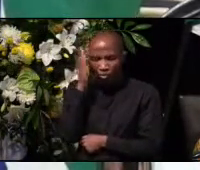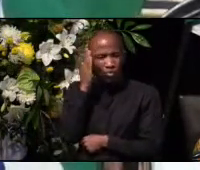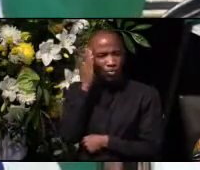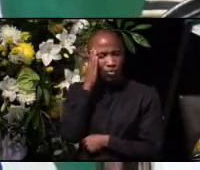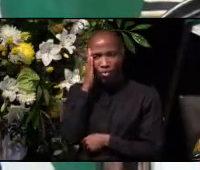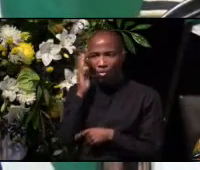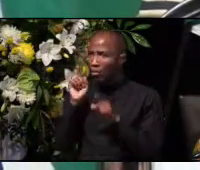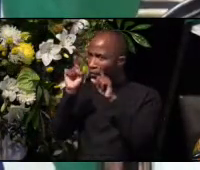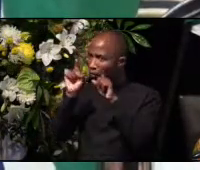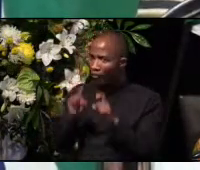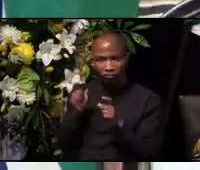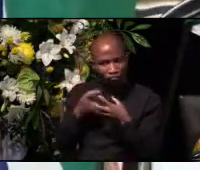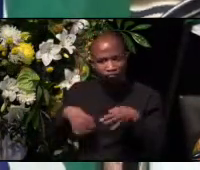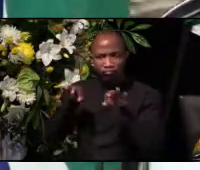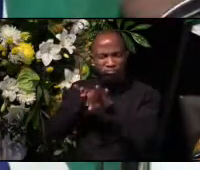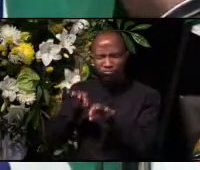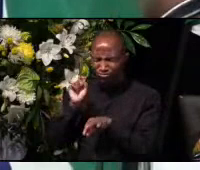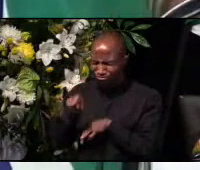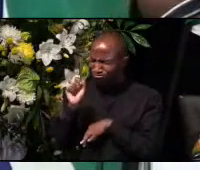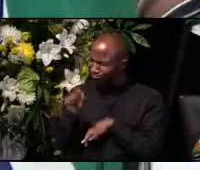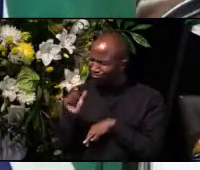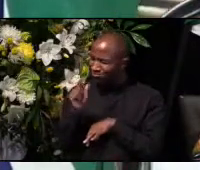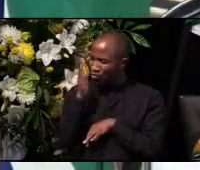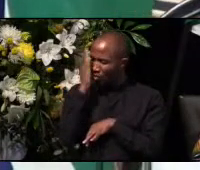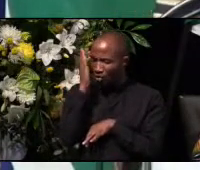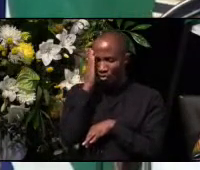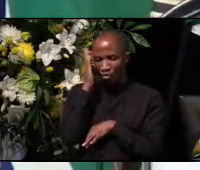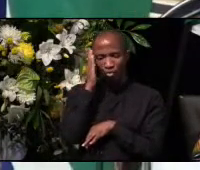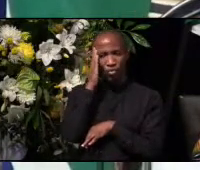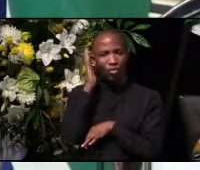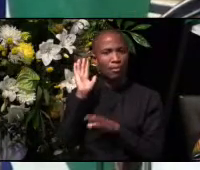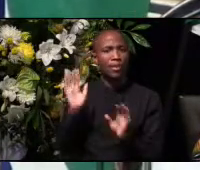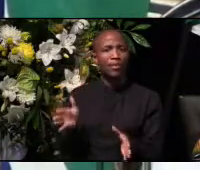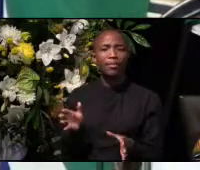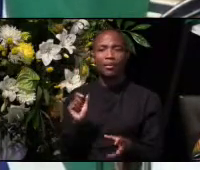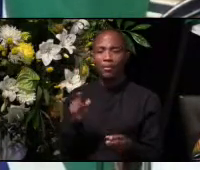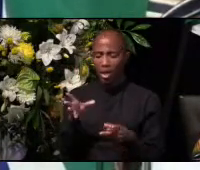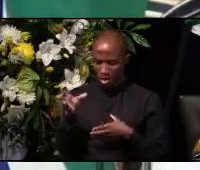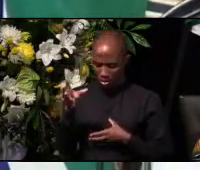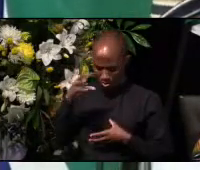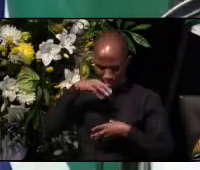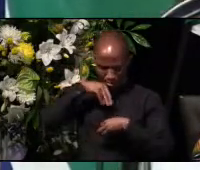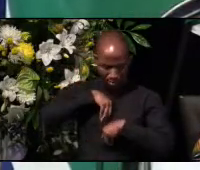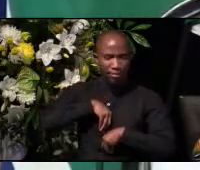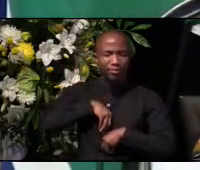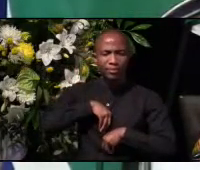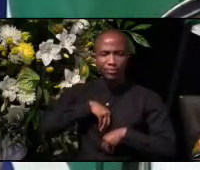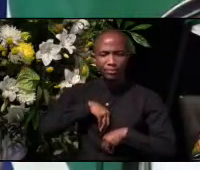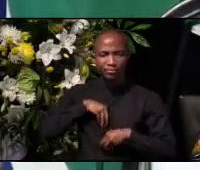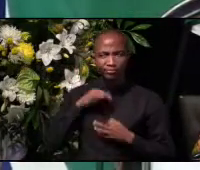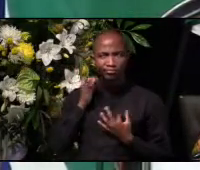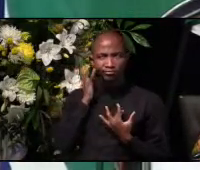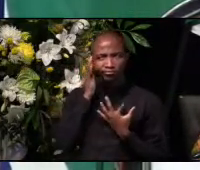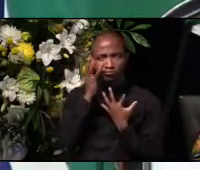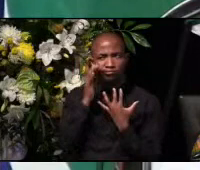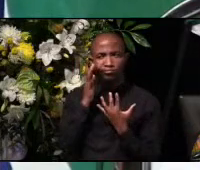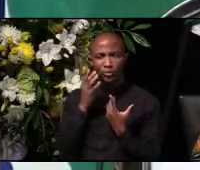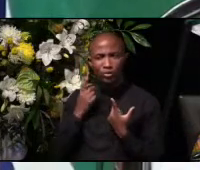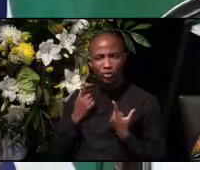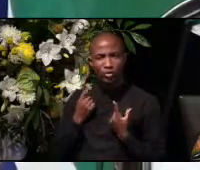cognitively but they have not internalized them and it is for that reason